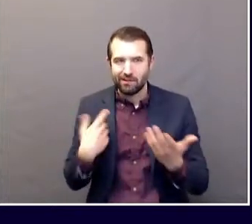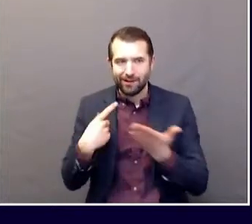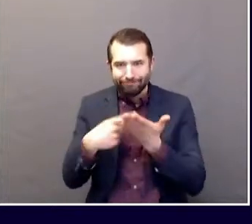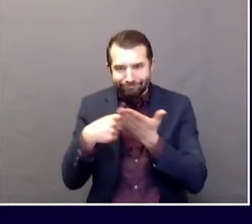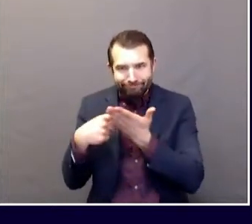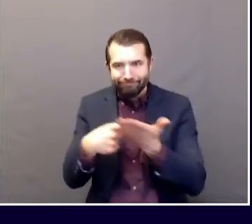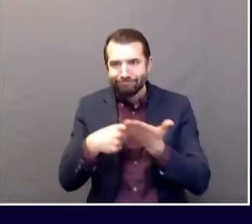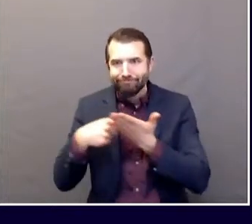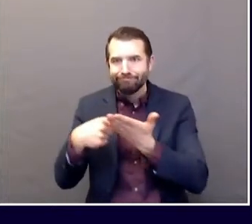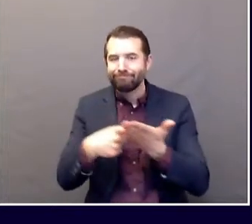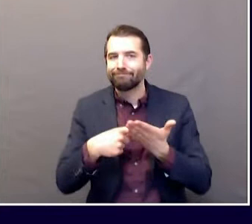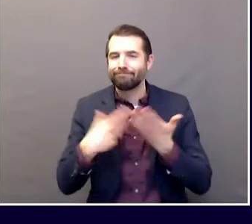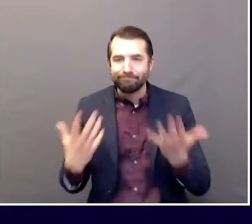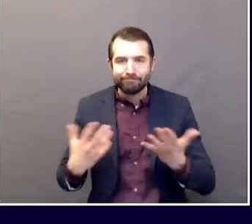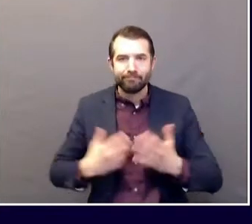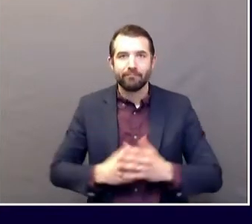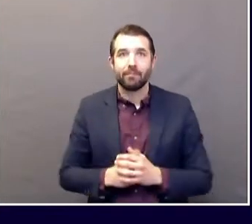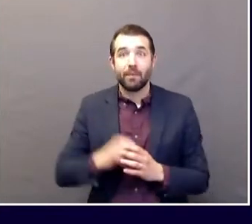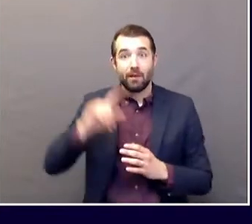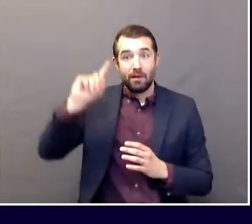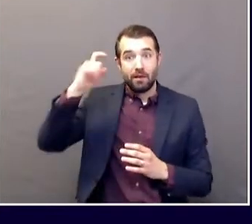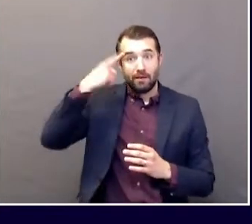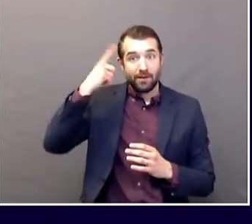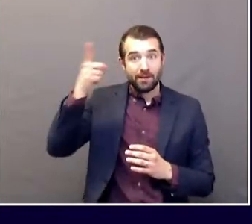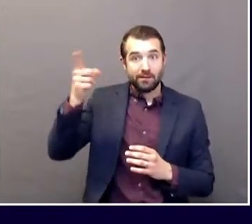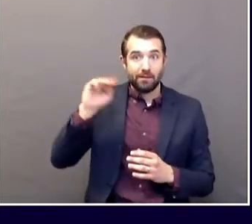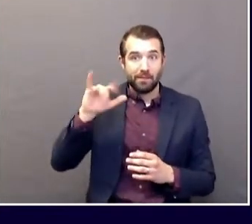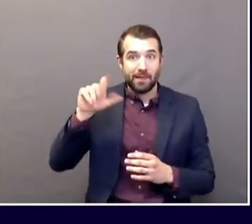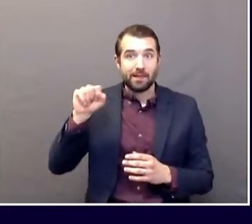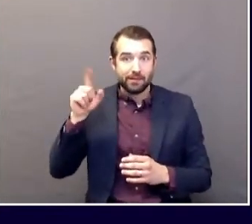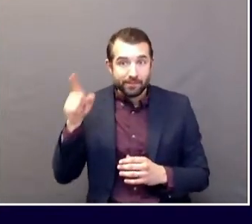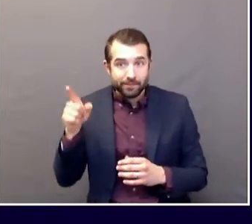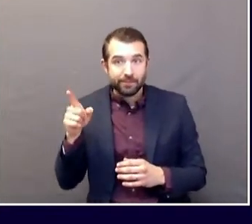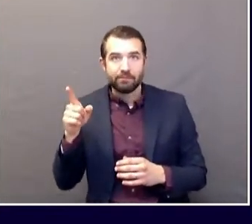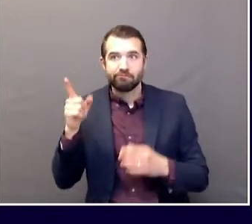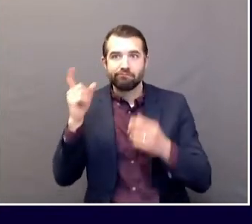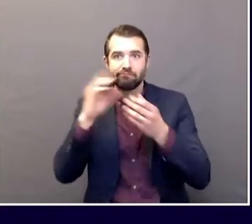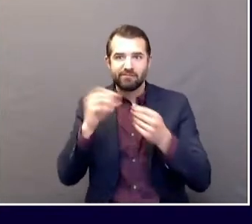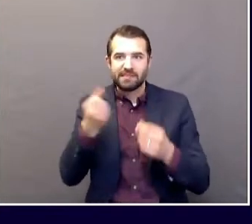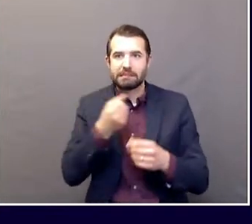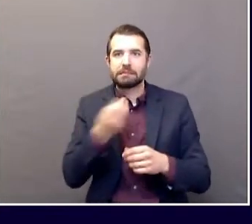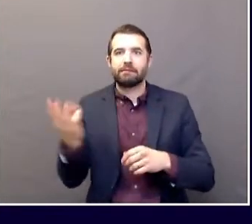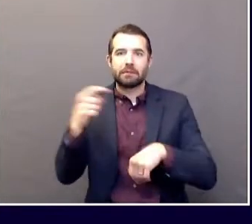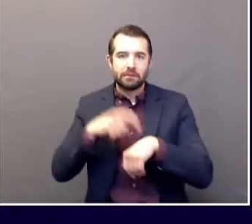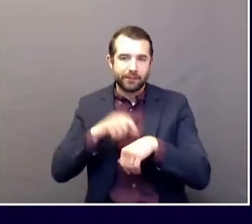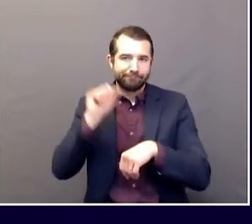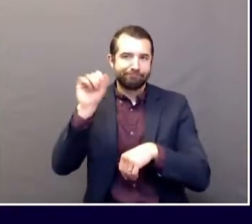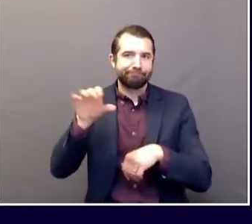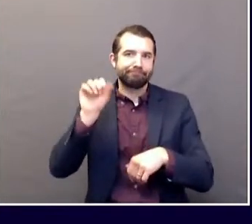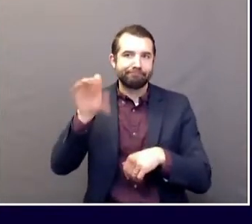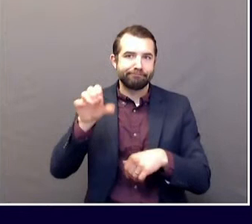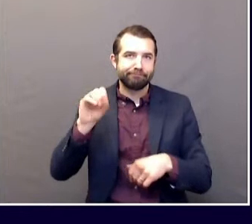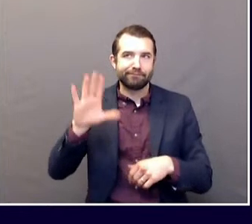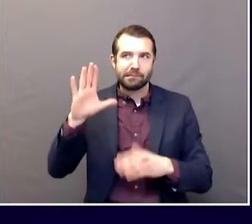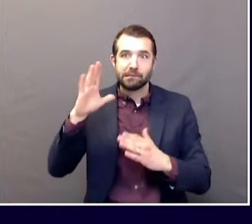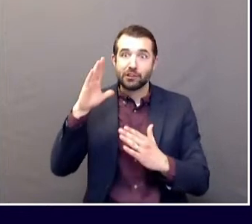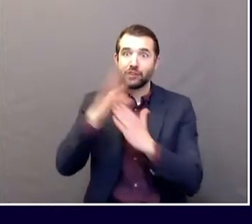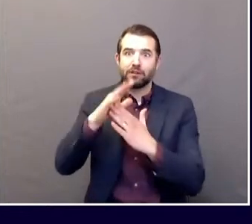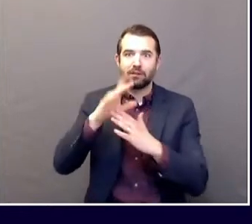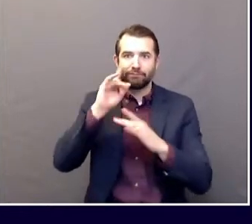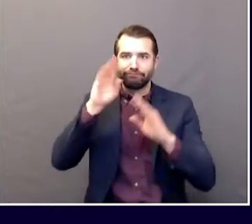governor has stated multiple times, her primary guiding principle is risk of death or severe